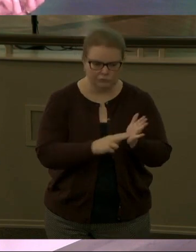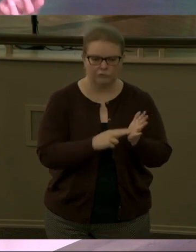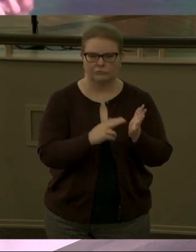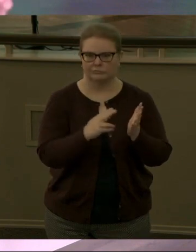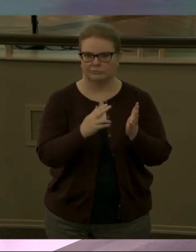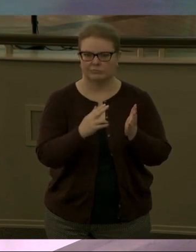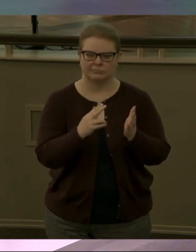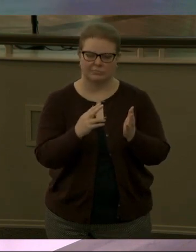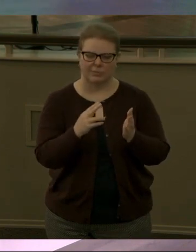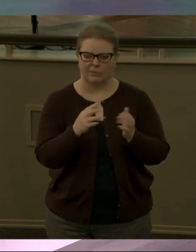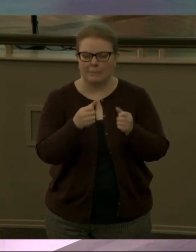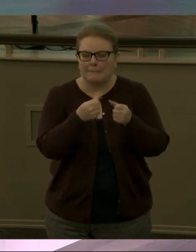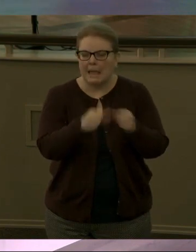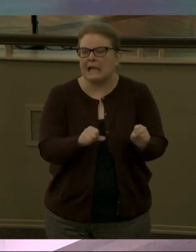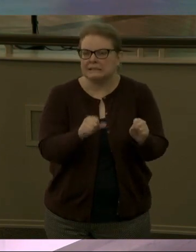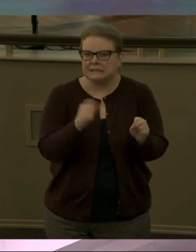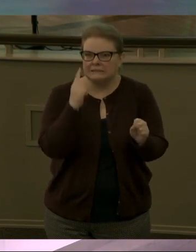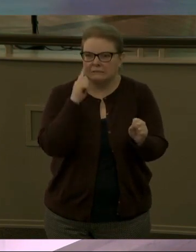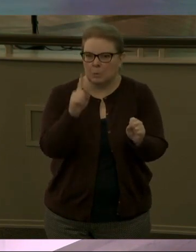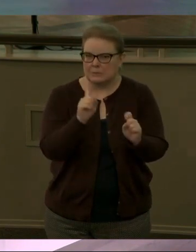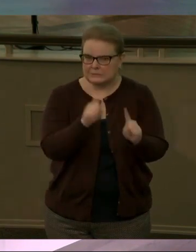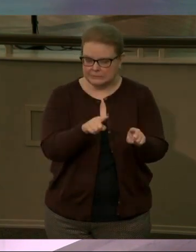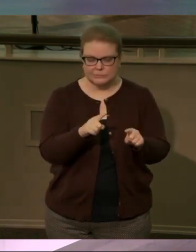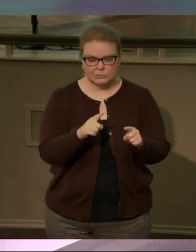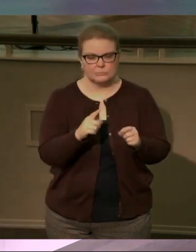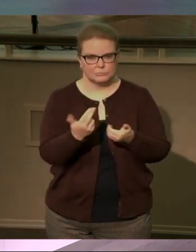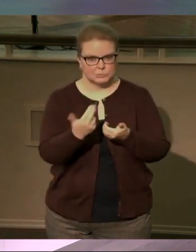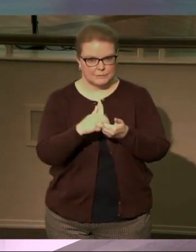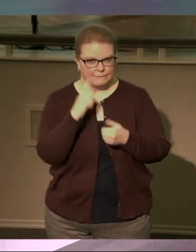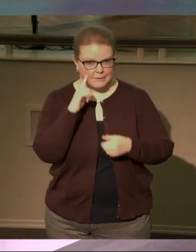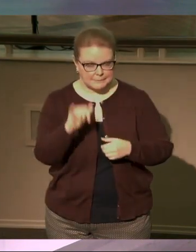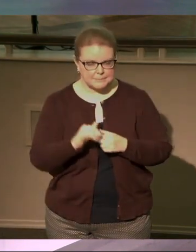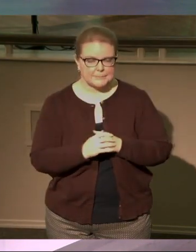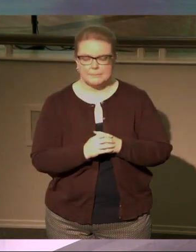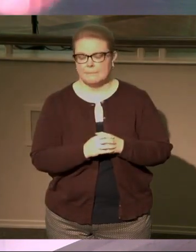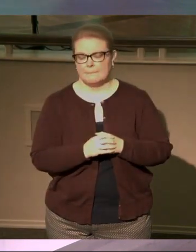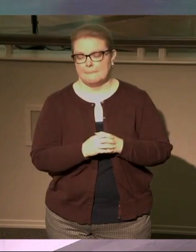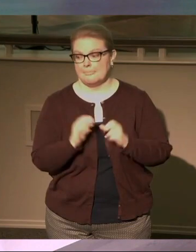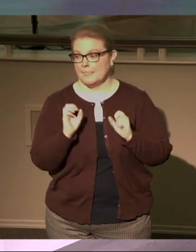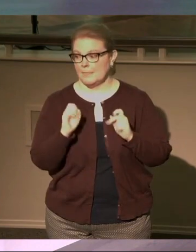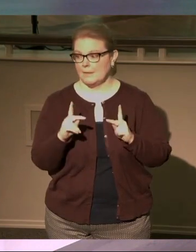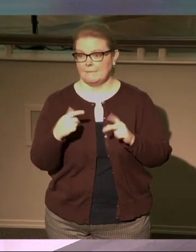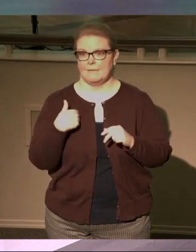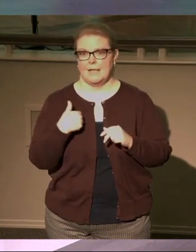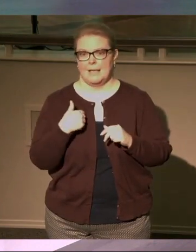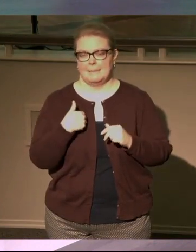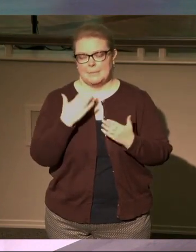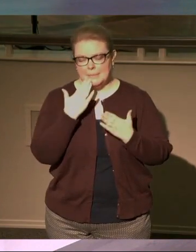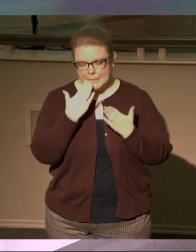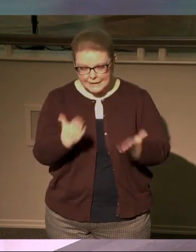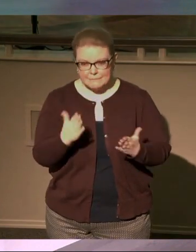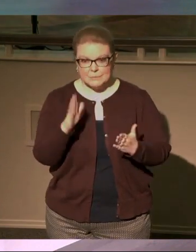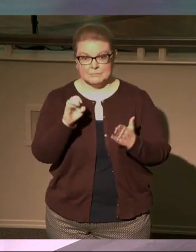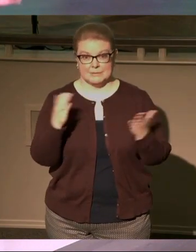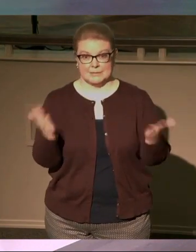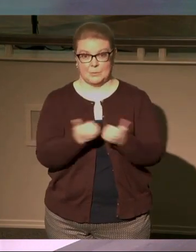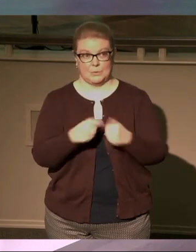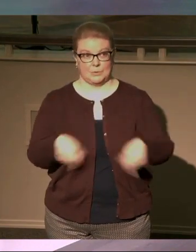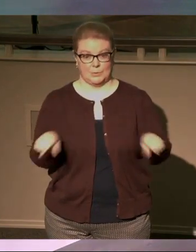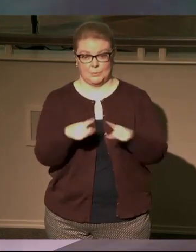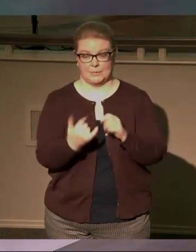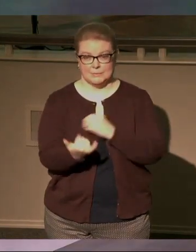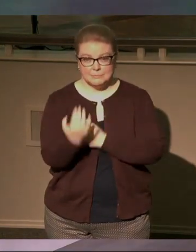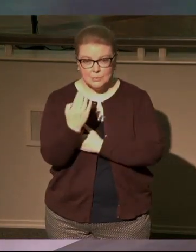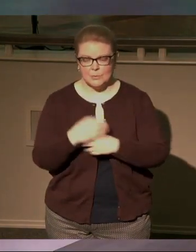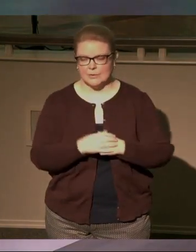fee, and so join us for that. Okay, I'm so grateful to be here with you this